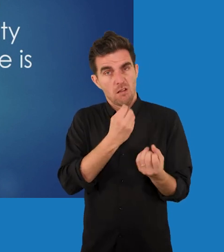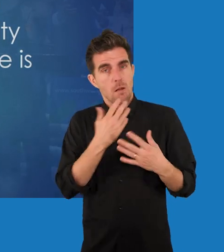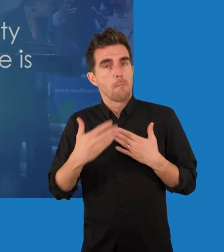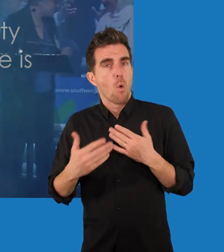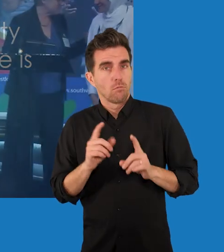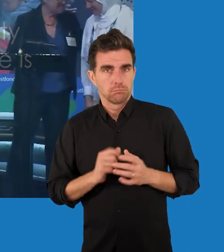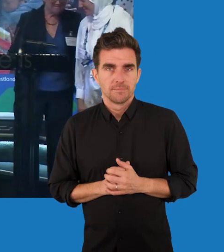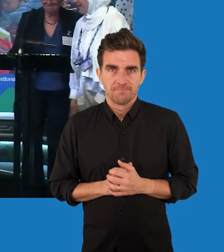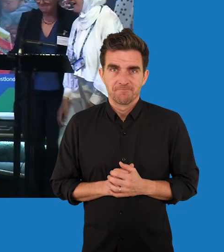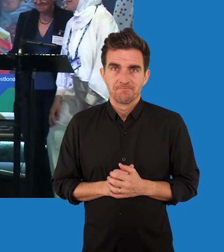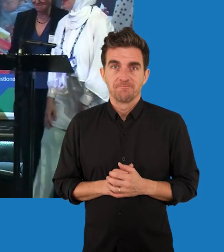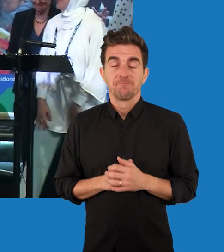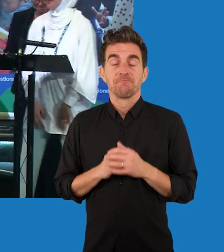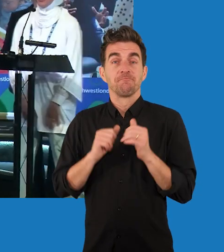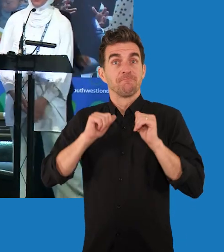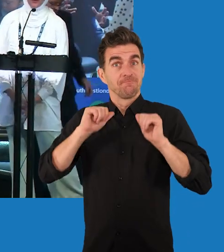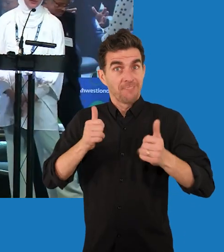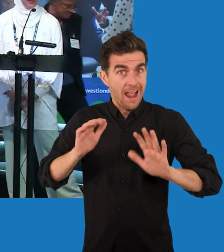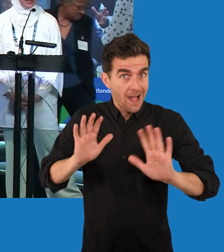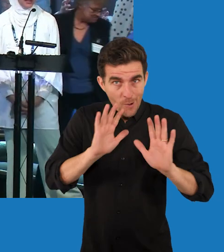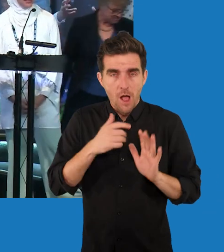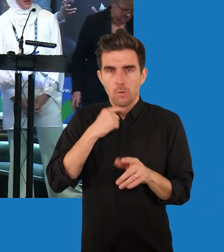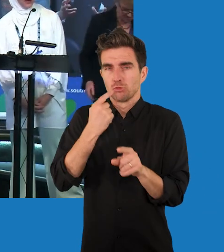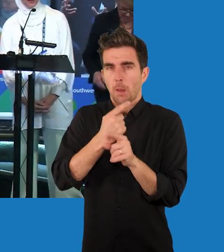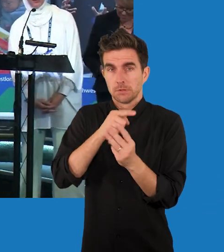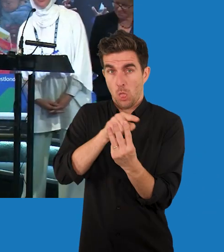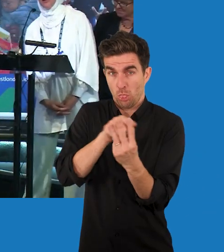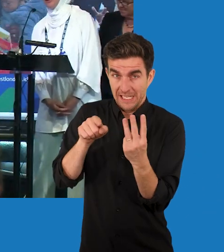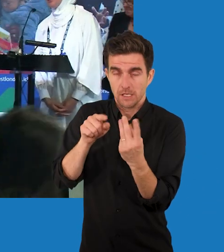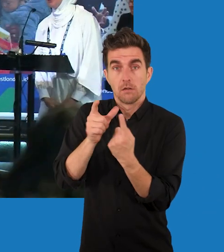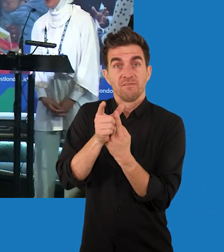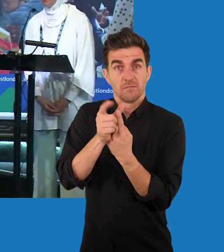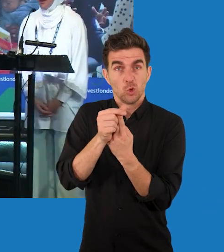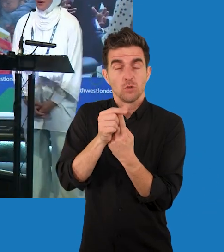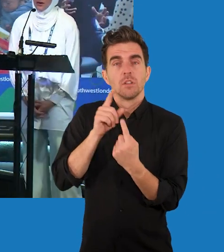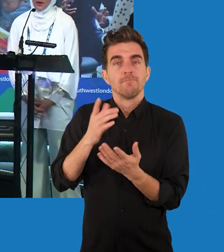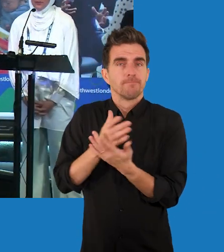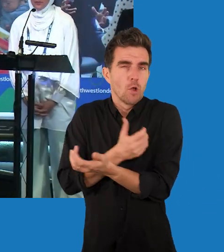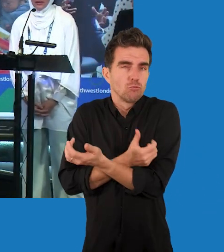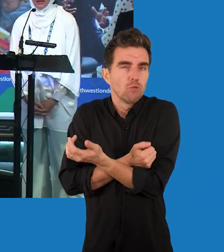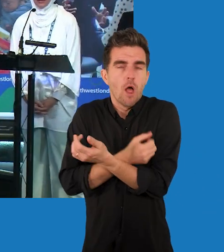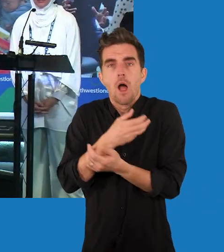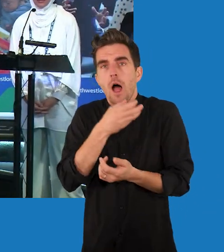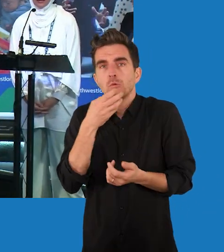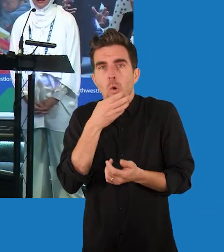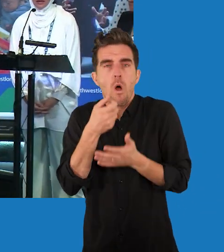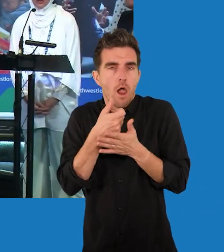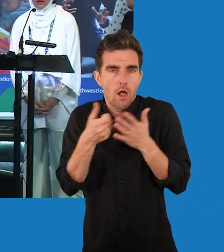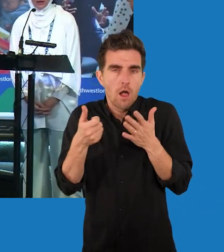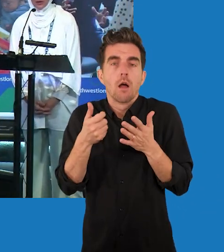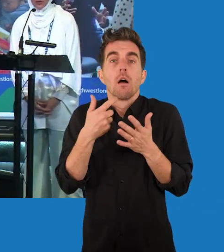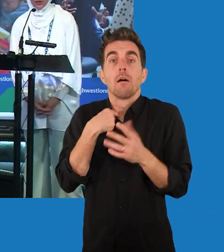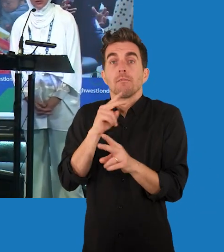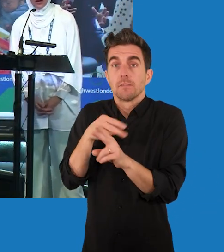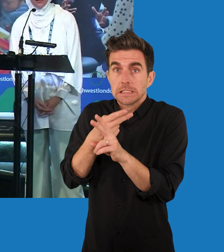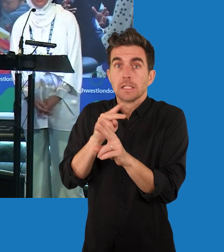stories. Hi, so I'm going to speak about 3 residents that I work with. So the first one, he is a drug